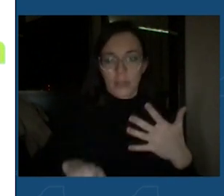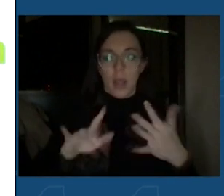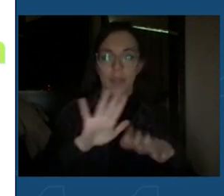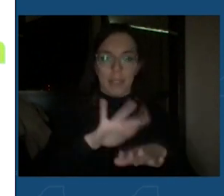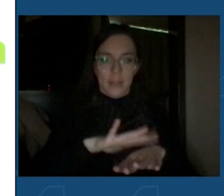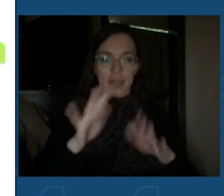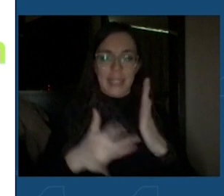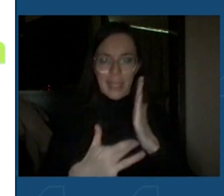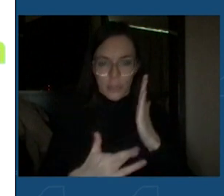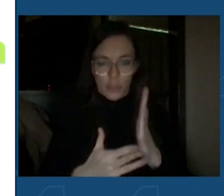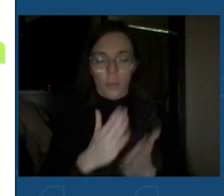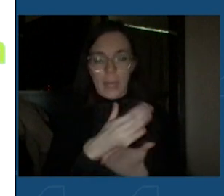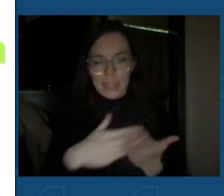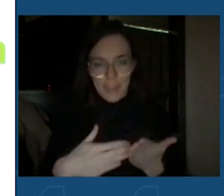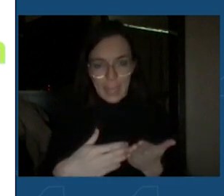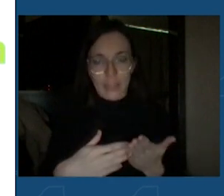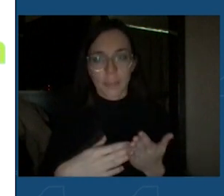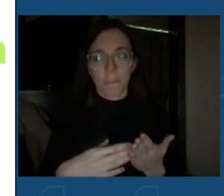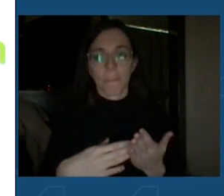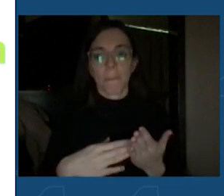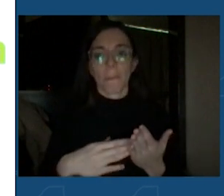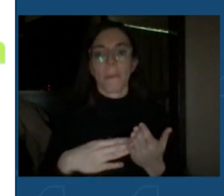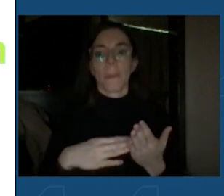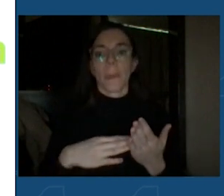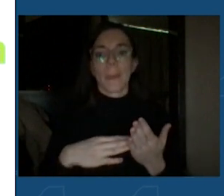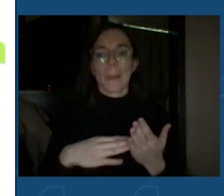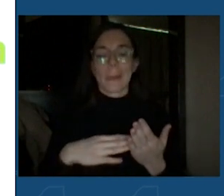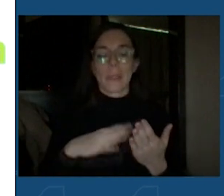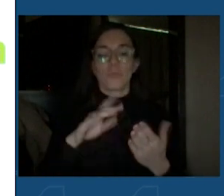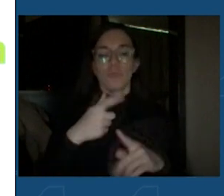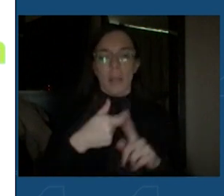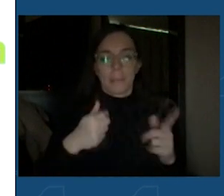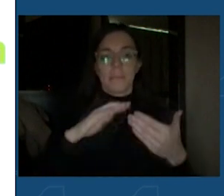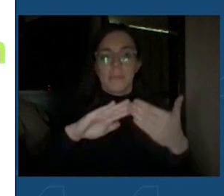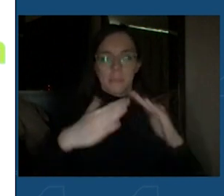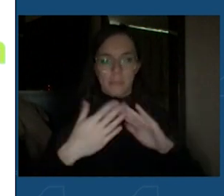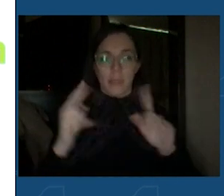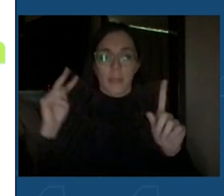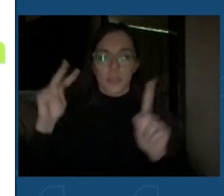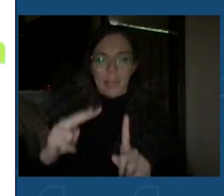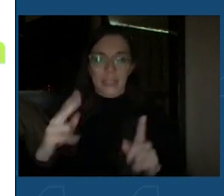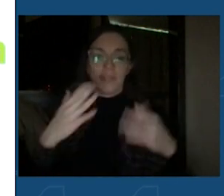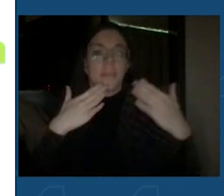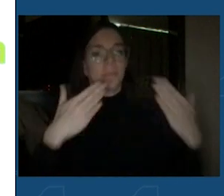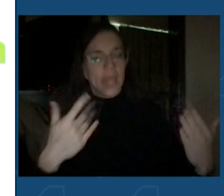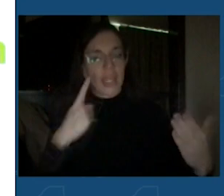from the city's perspective. Thank you for joining us today.